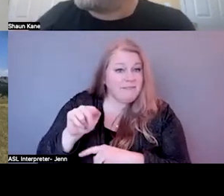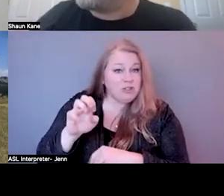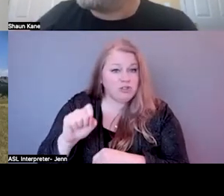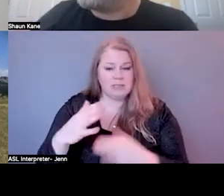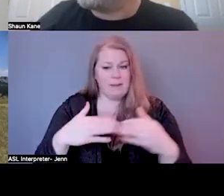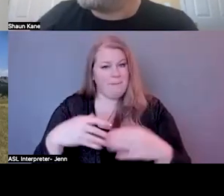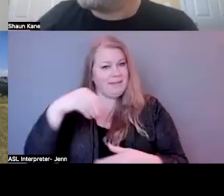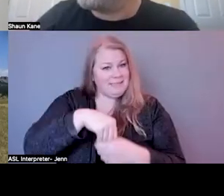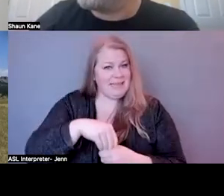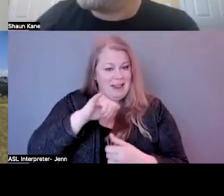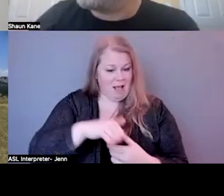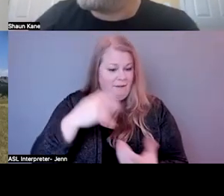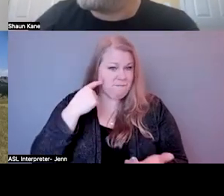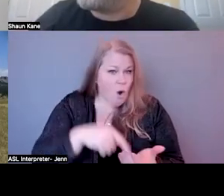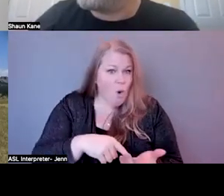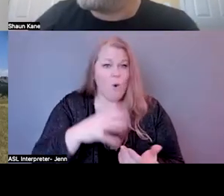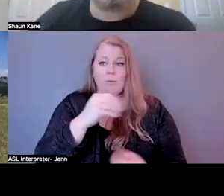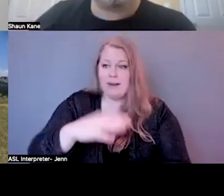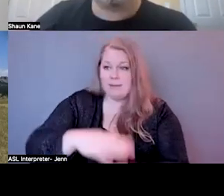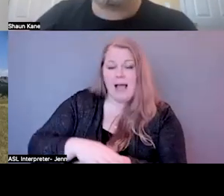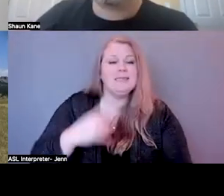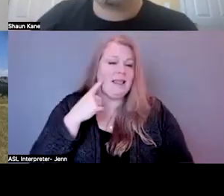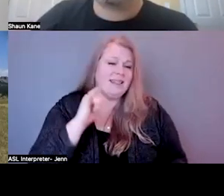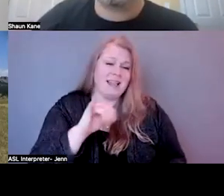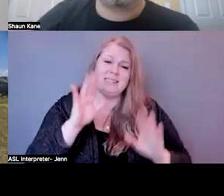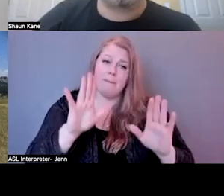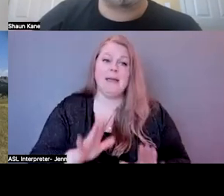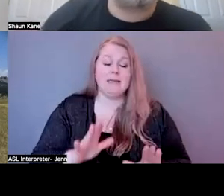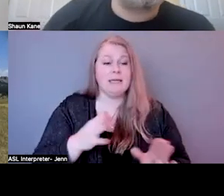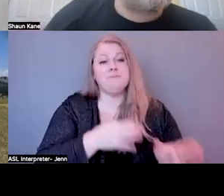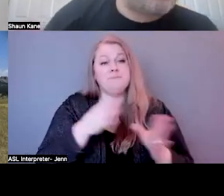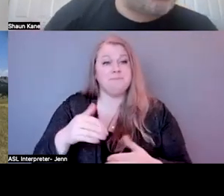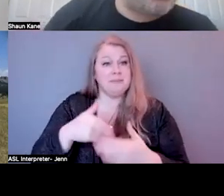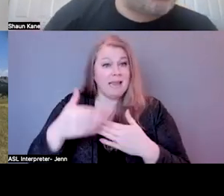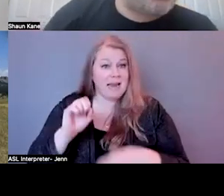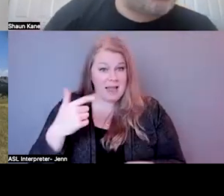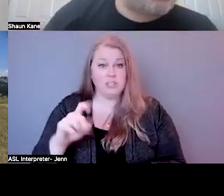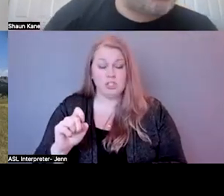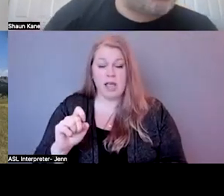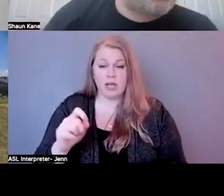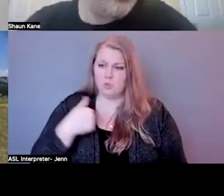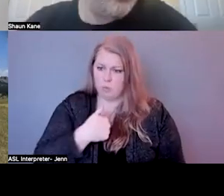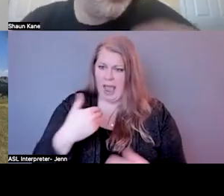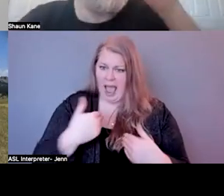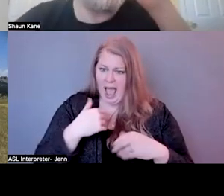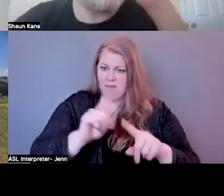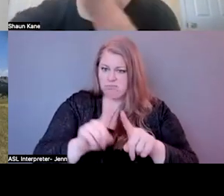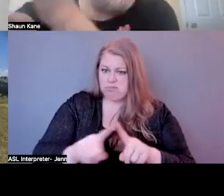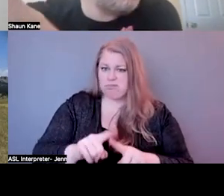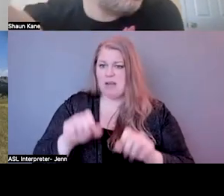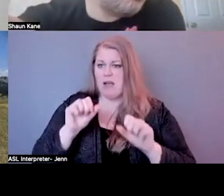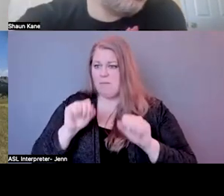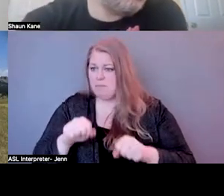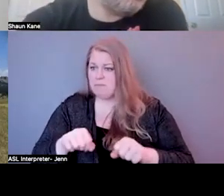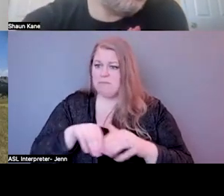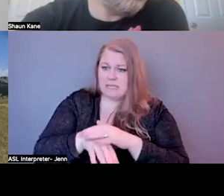pockets and on our desks. So I think that's really amazing. And to move on to this next stage of we have all of these amazing accessibility features in